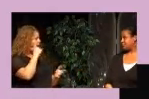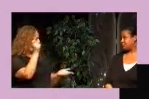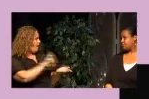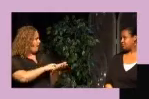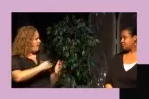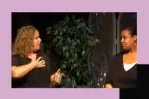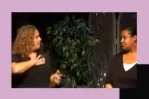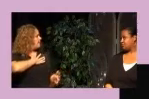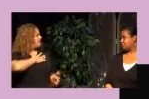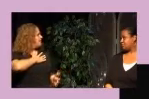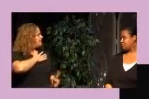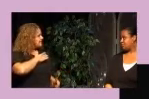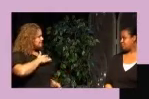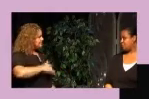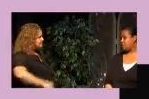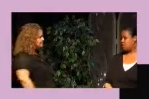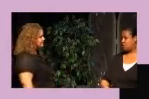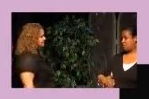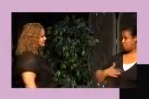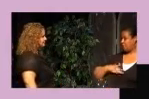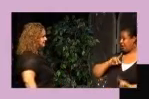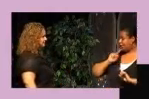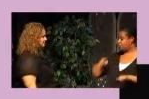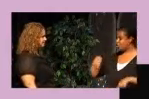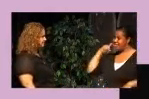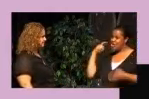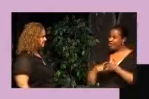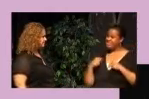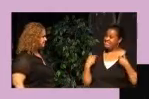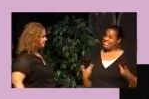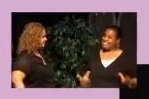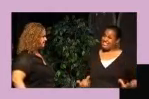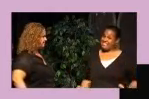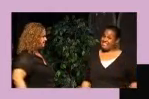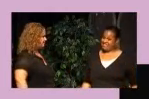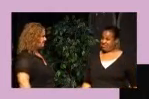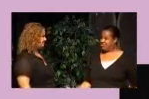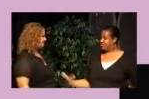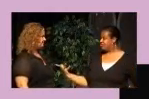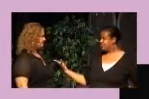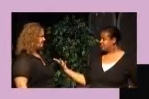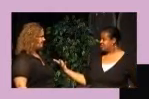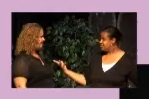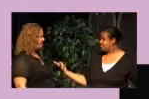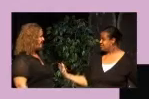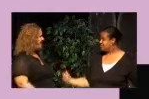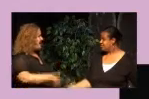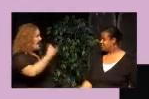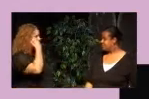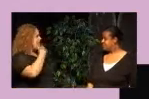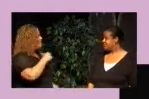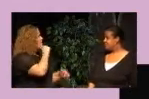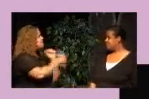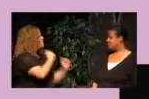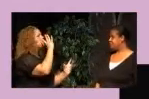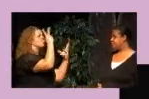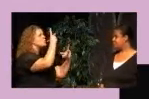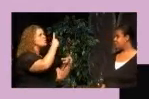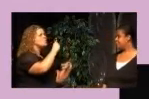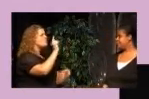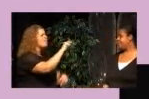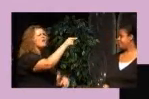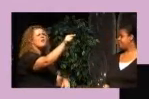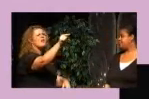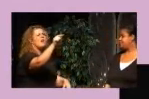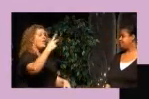said. As one replies, she is waiting. Well, if it isn't me, then where is she? All three other